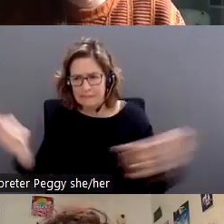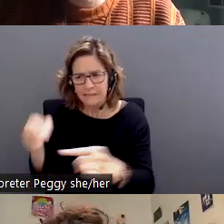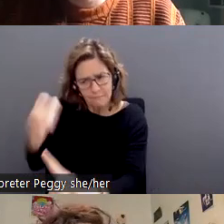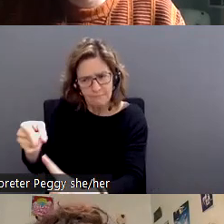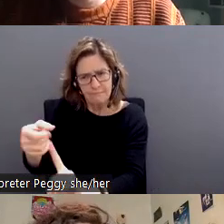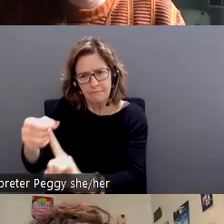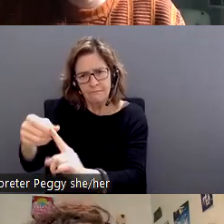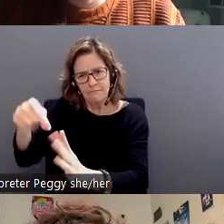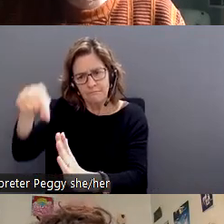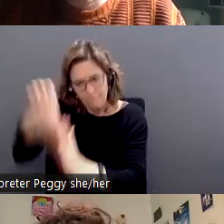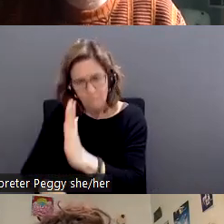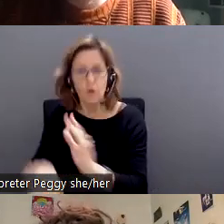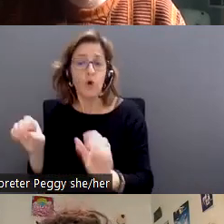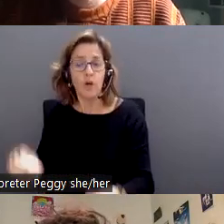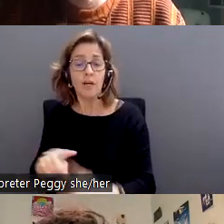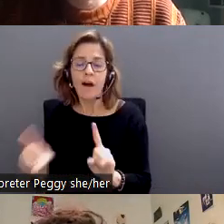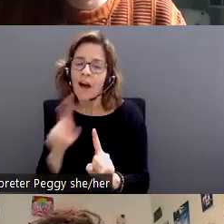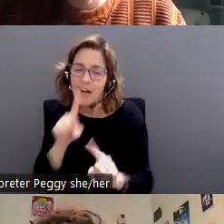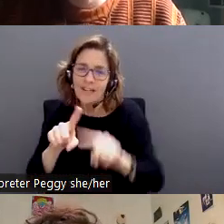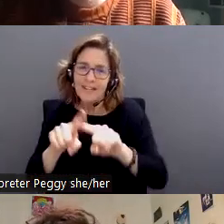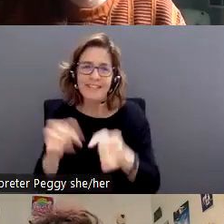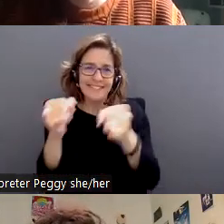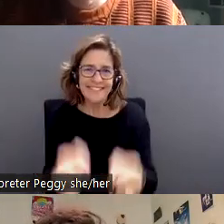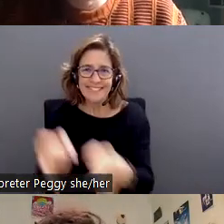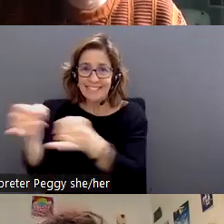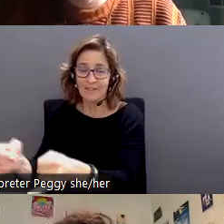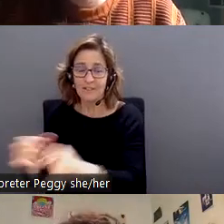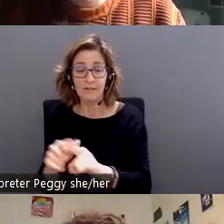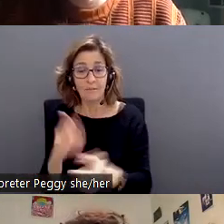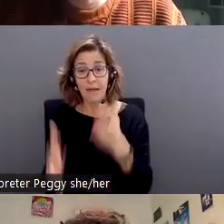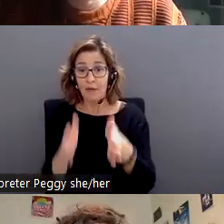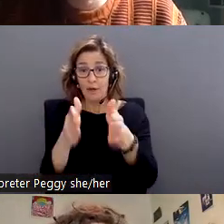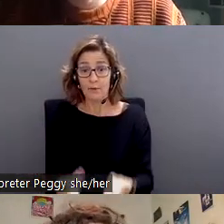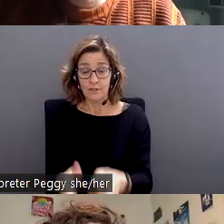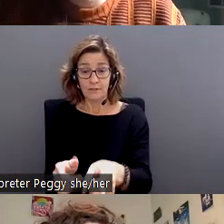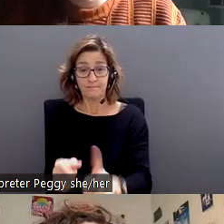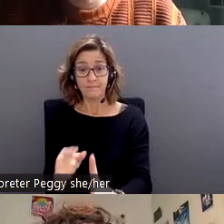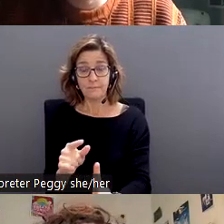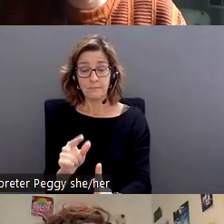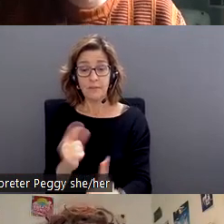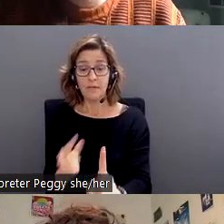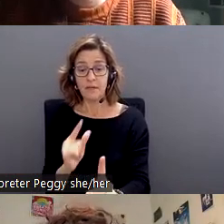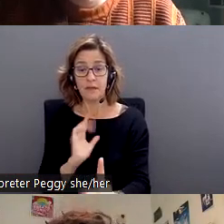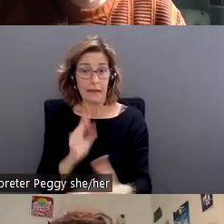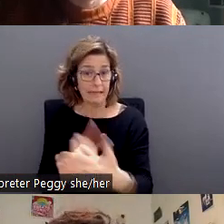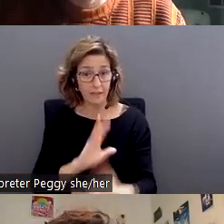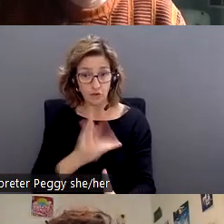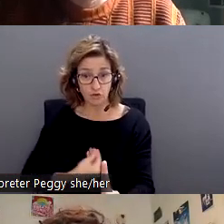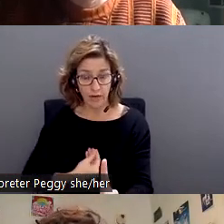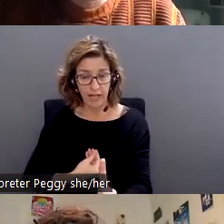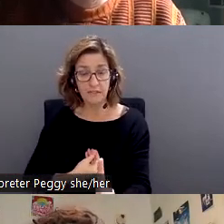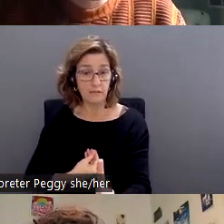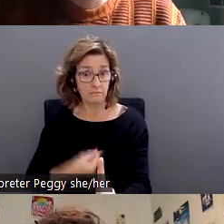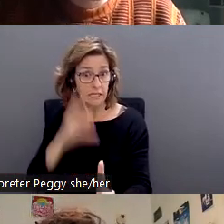be also individual. Somebody might be experiencing violence both in a transphobic lens and also because their